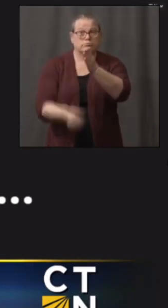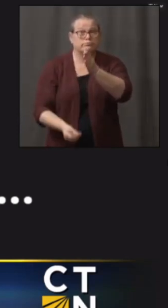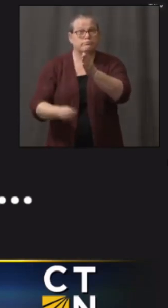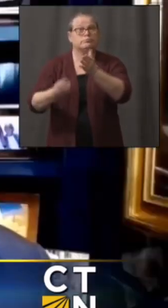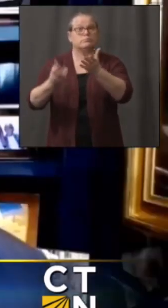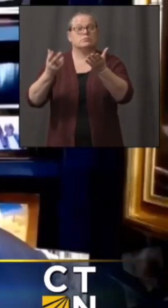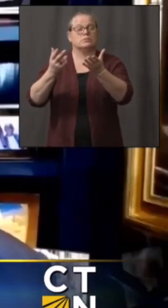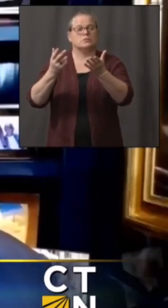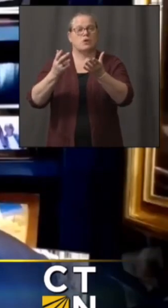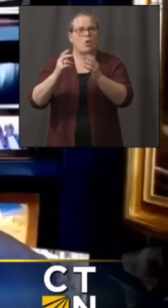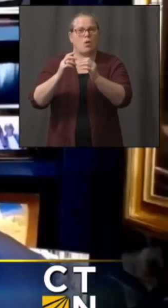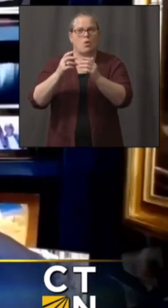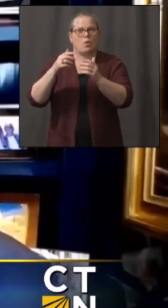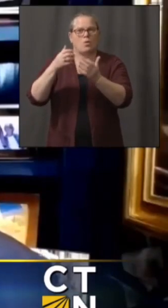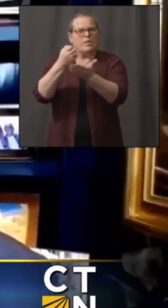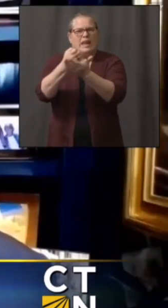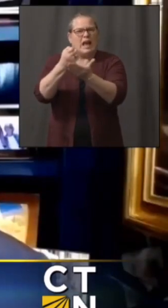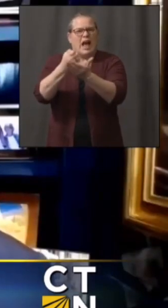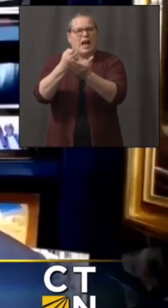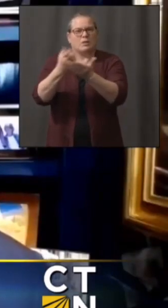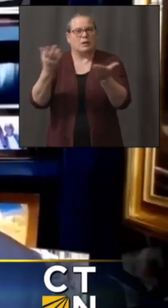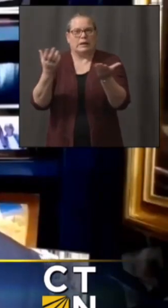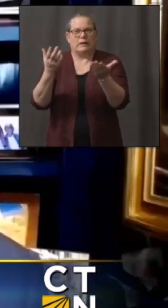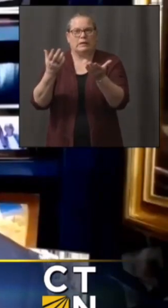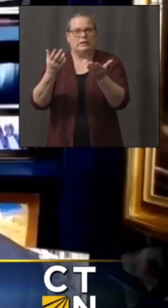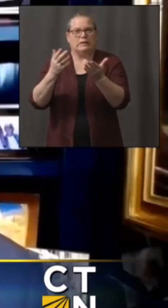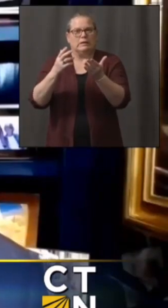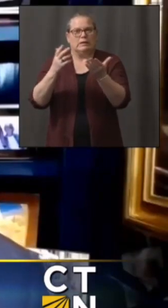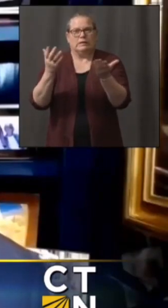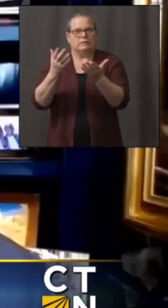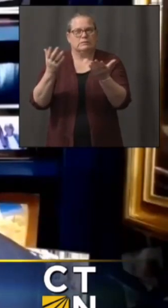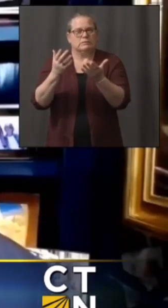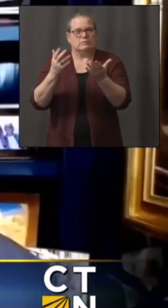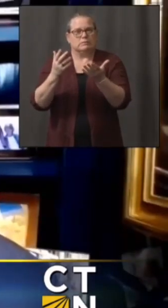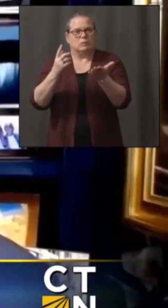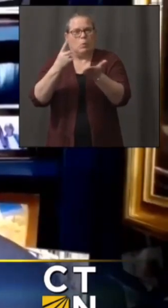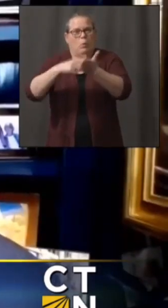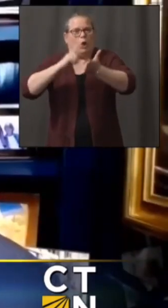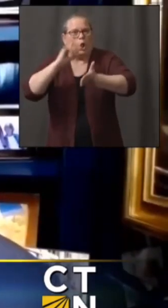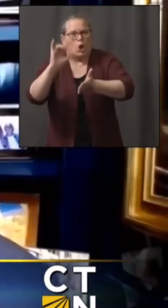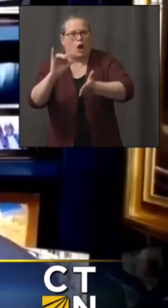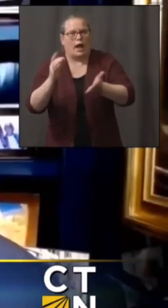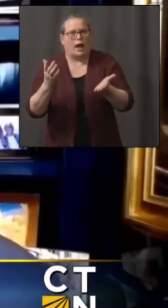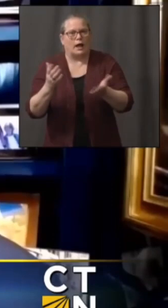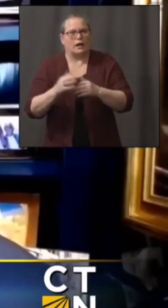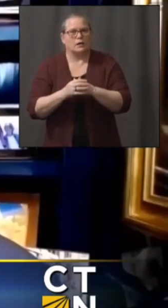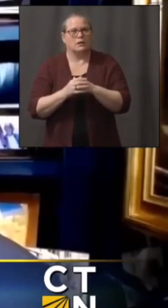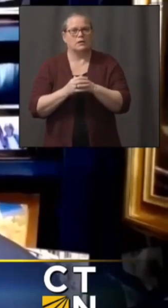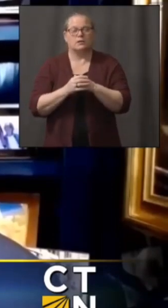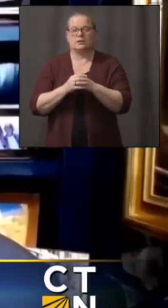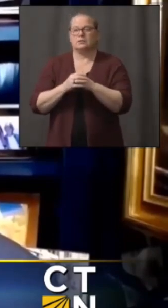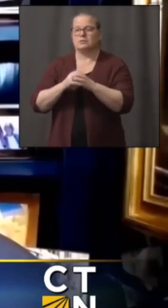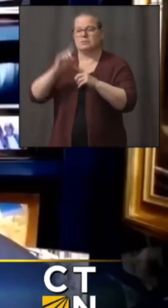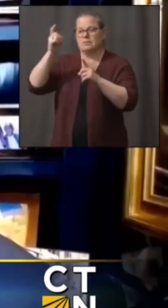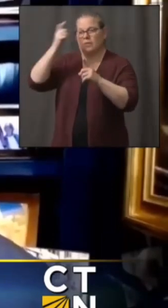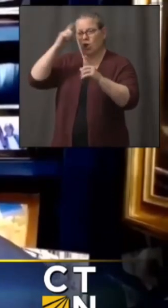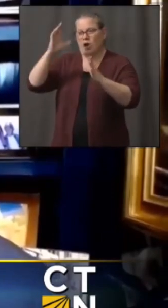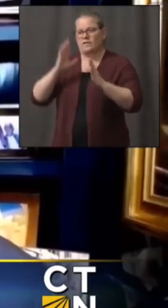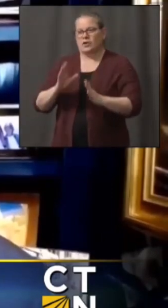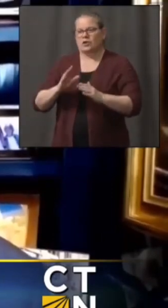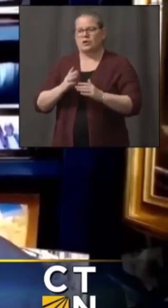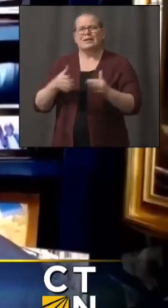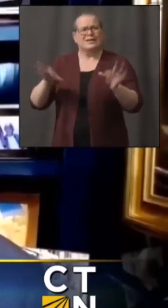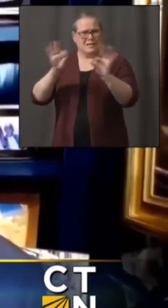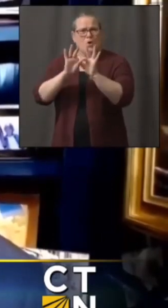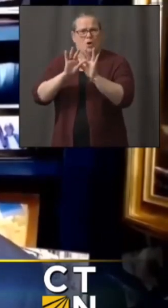Oh, yeah, but we really need the federal government to step up. I mean, this this country could be